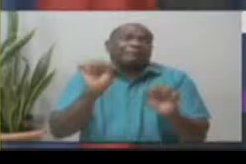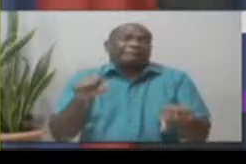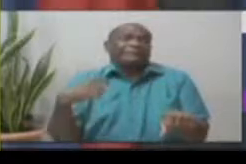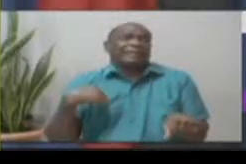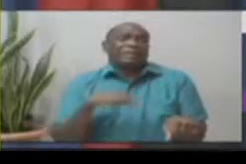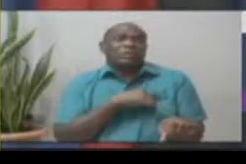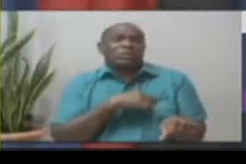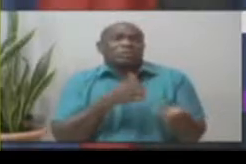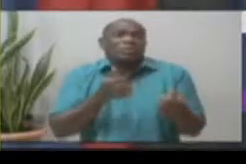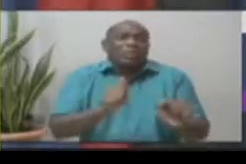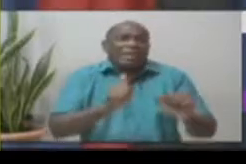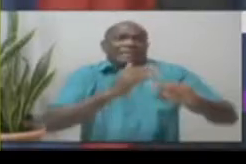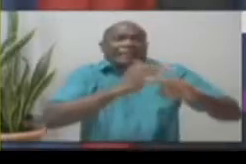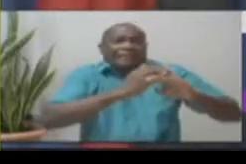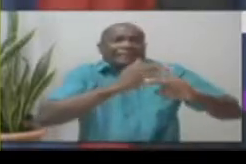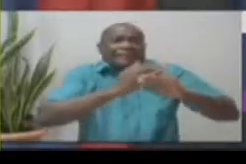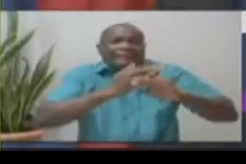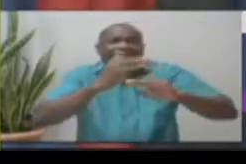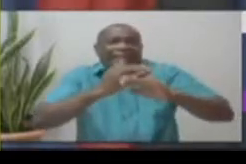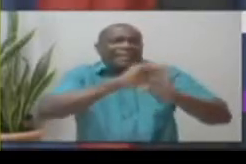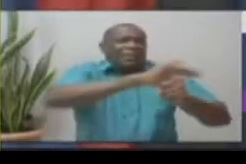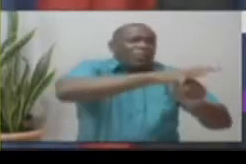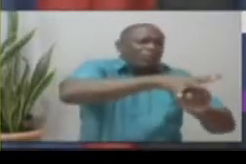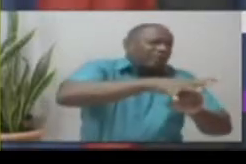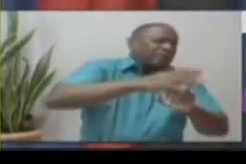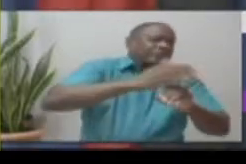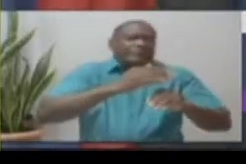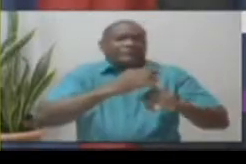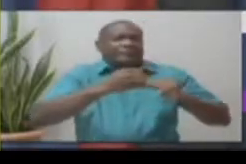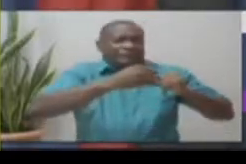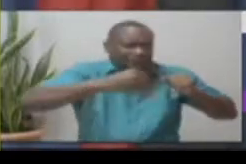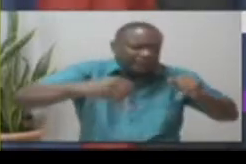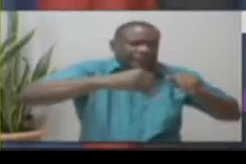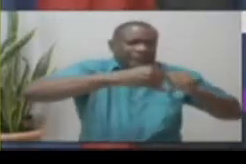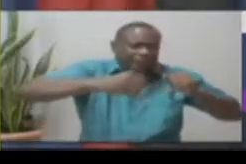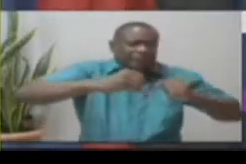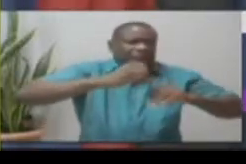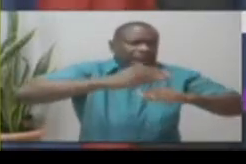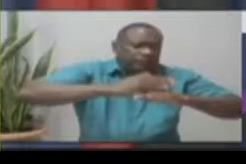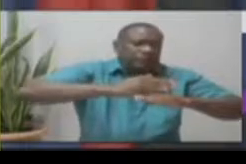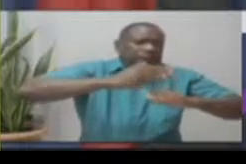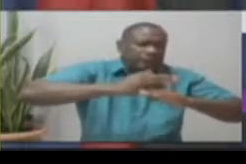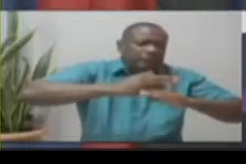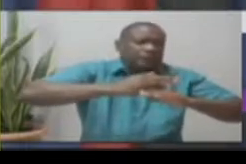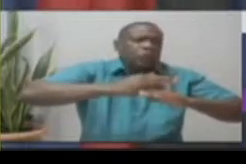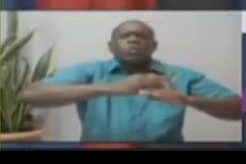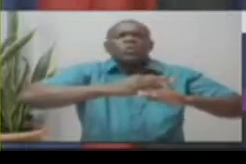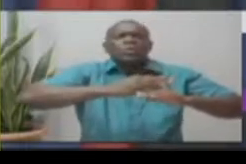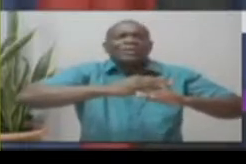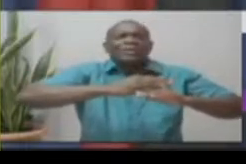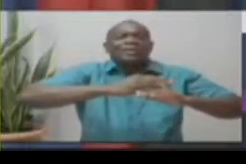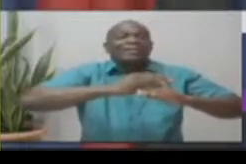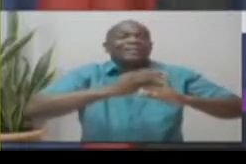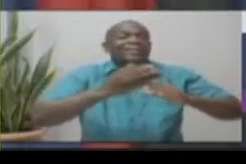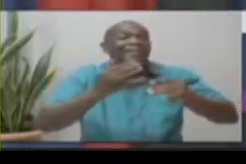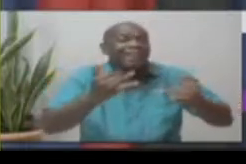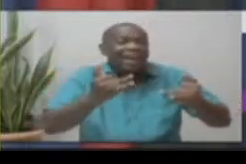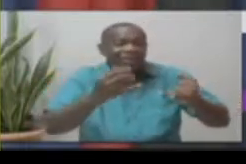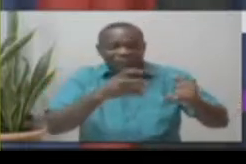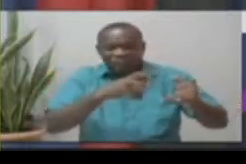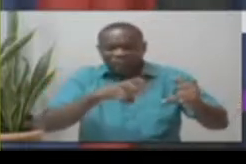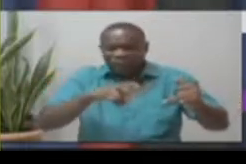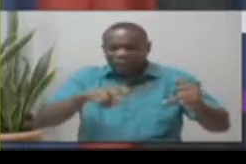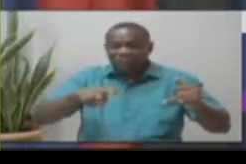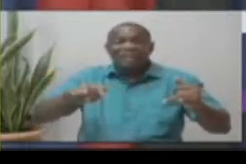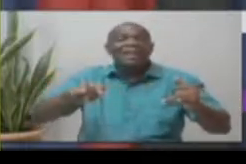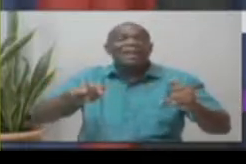its infecting of the population. Now we can say that we are in the process of vaccinating